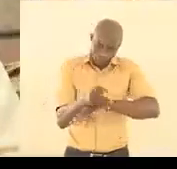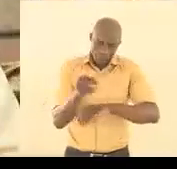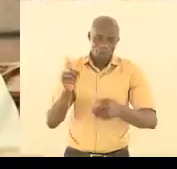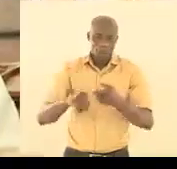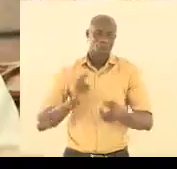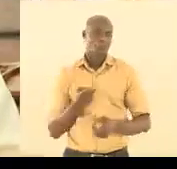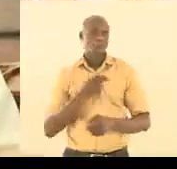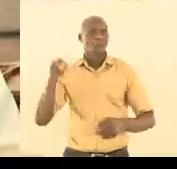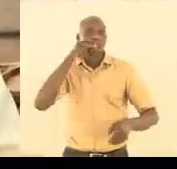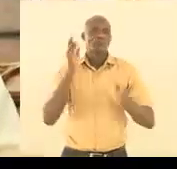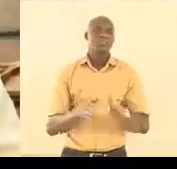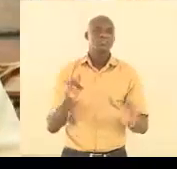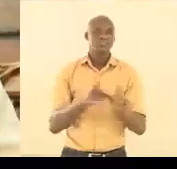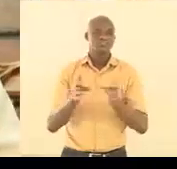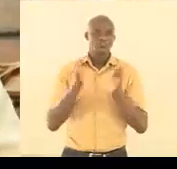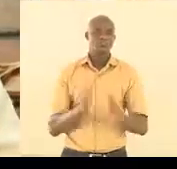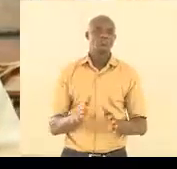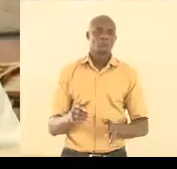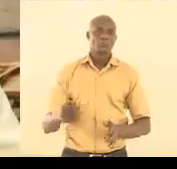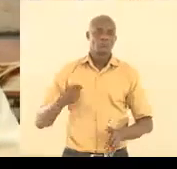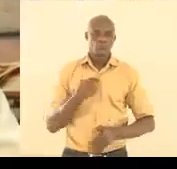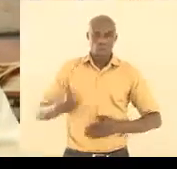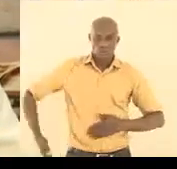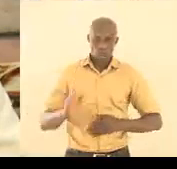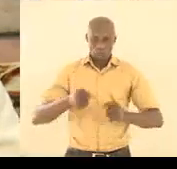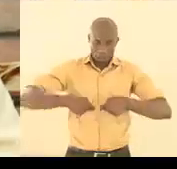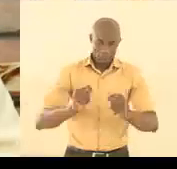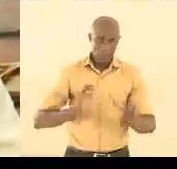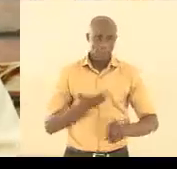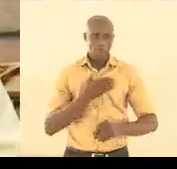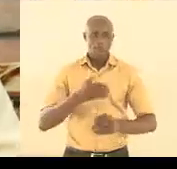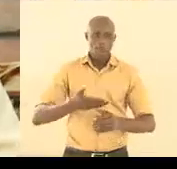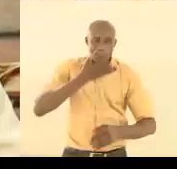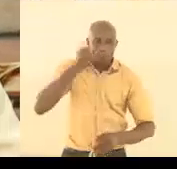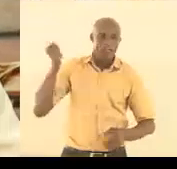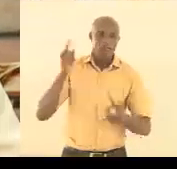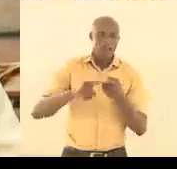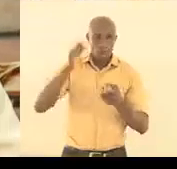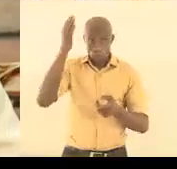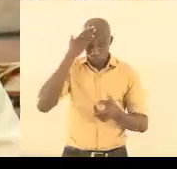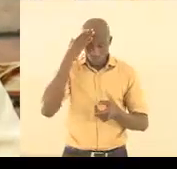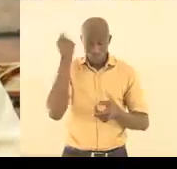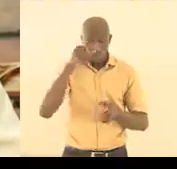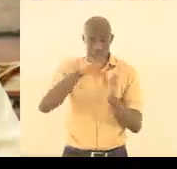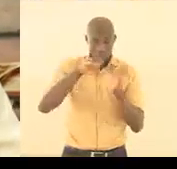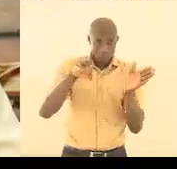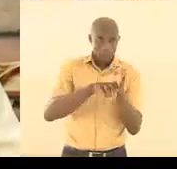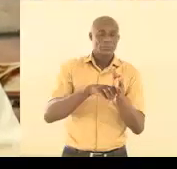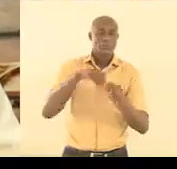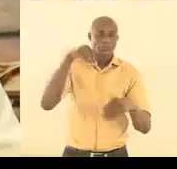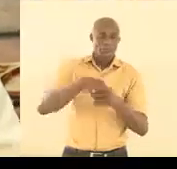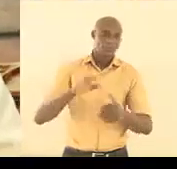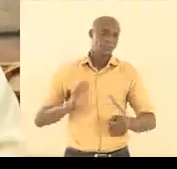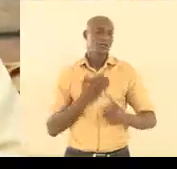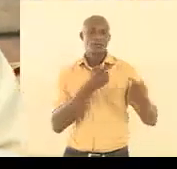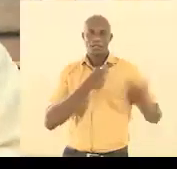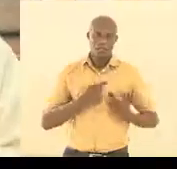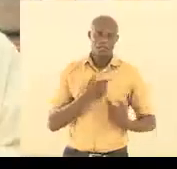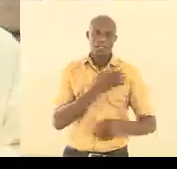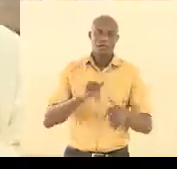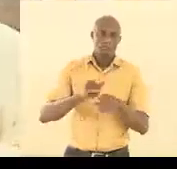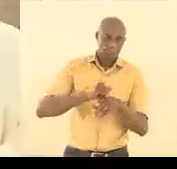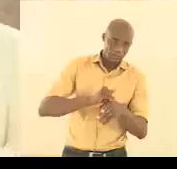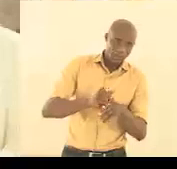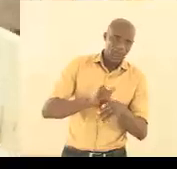Nigerian Christians? We should try our best to know the commandments in our heart so that we may practice it and